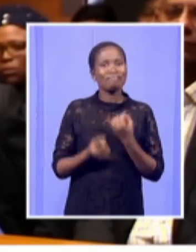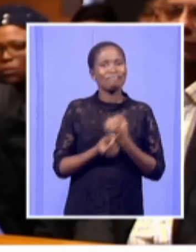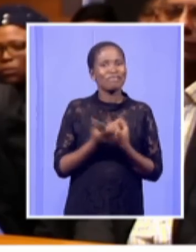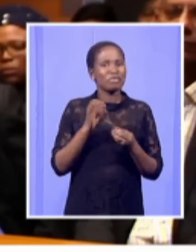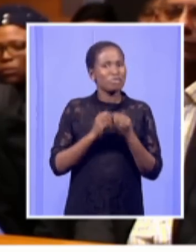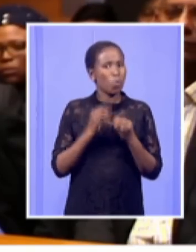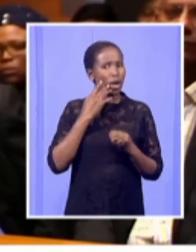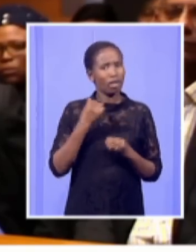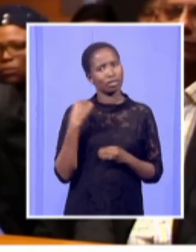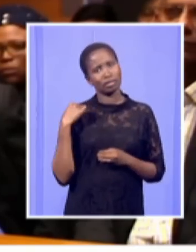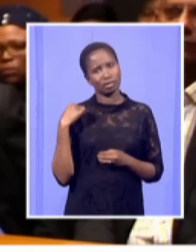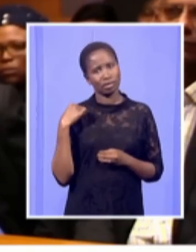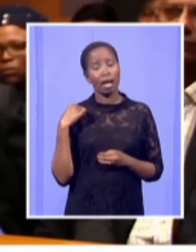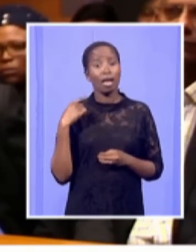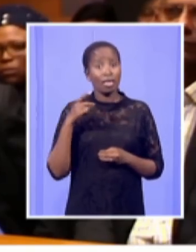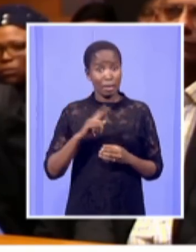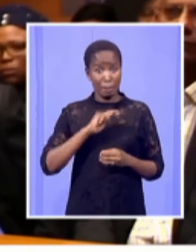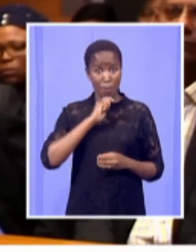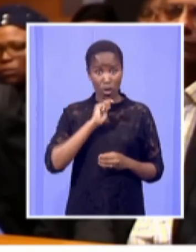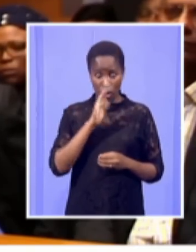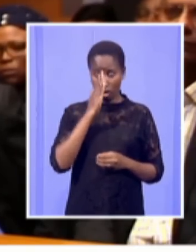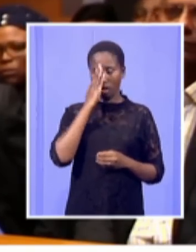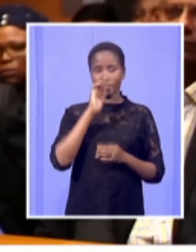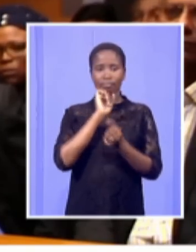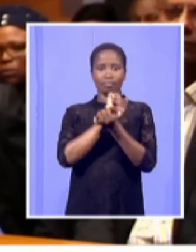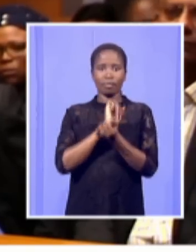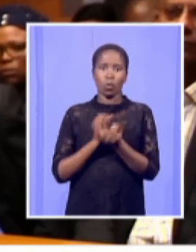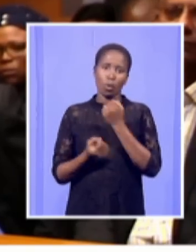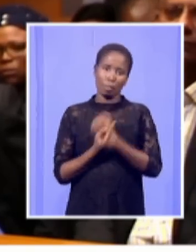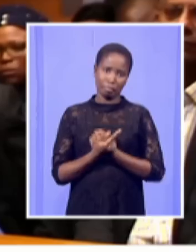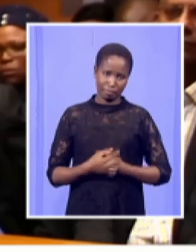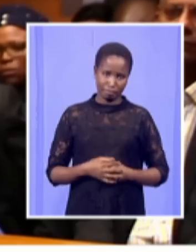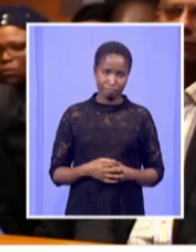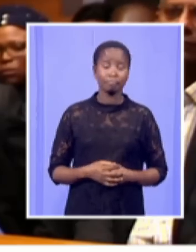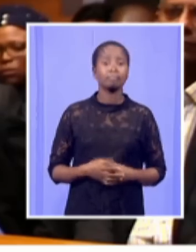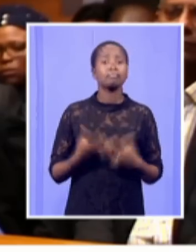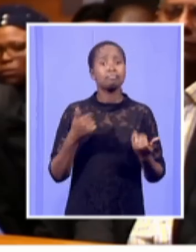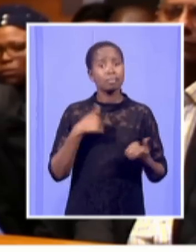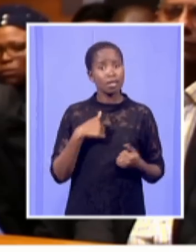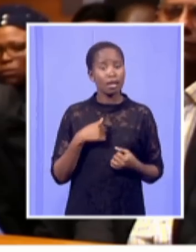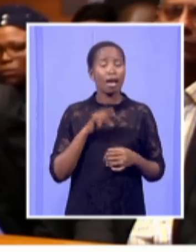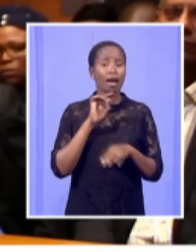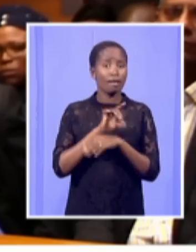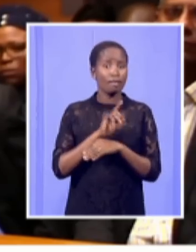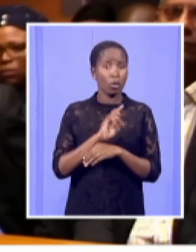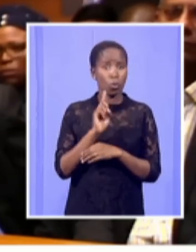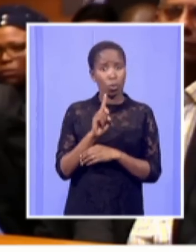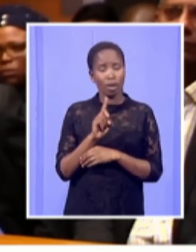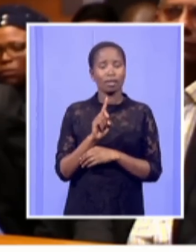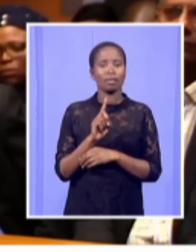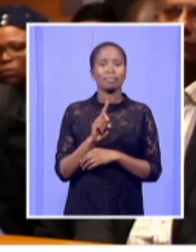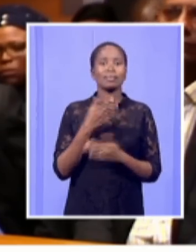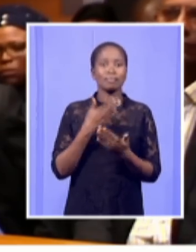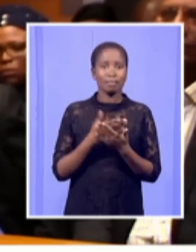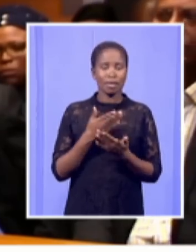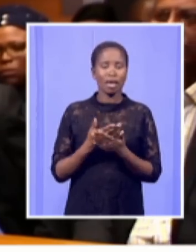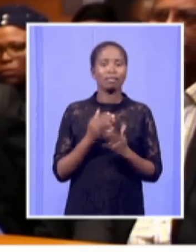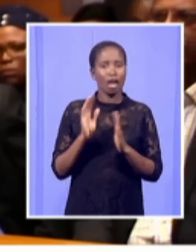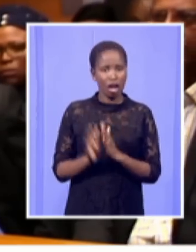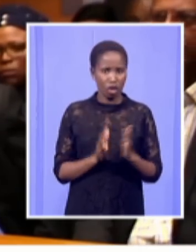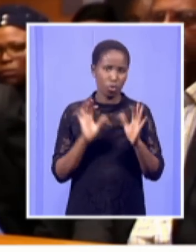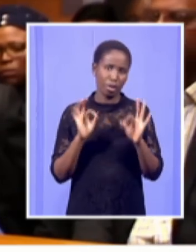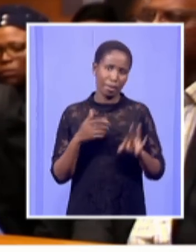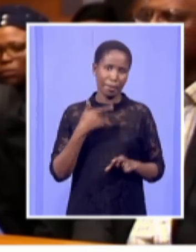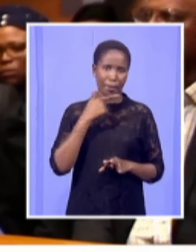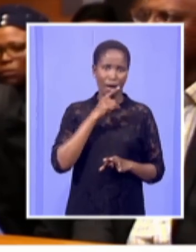arrest of this morning was anticipated at this time, Your Worship. I'm advised that the offences with which I may prospectively be arraigned, to wit,